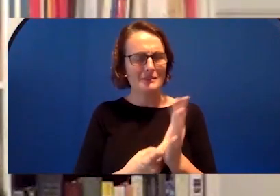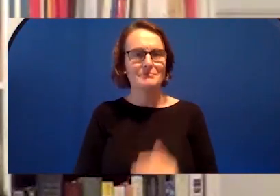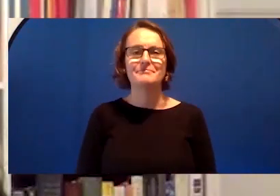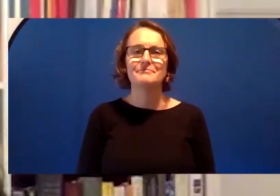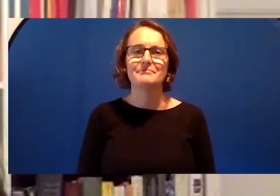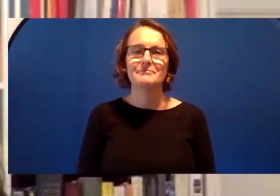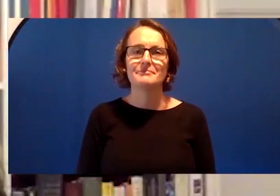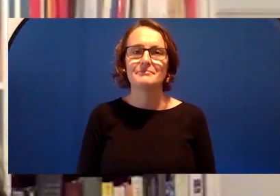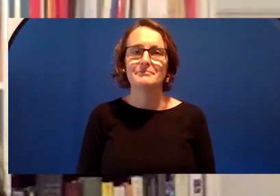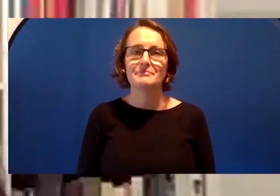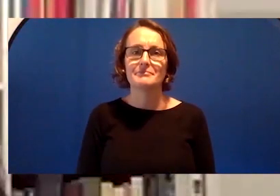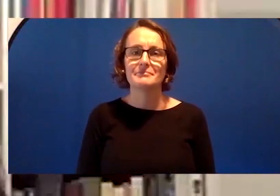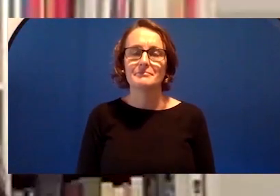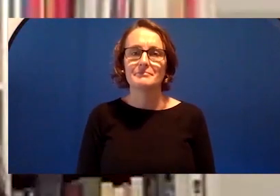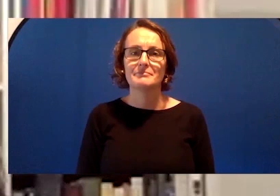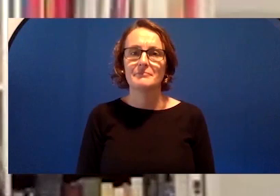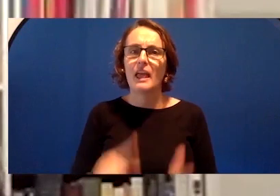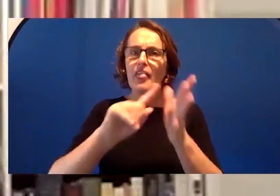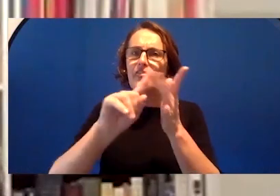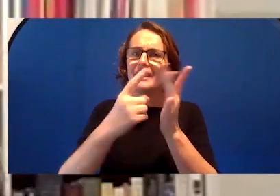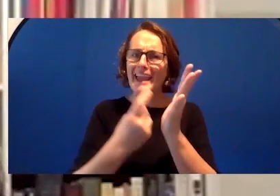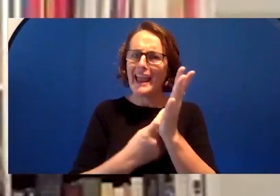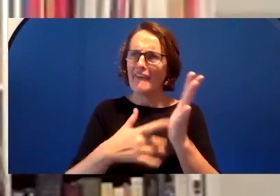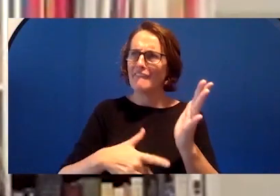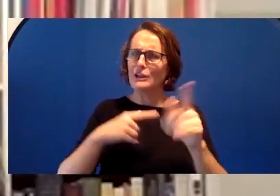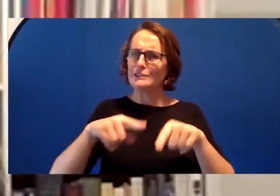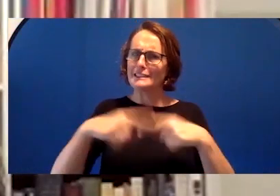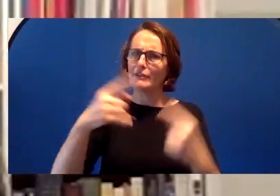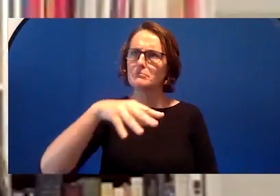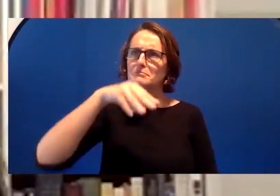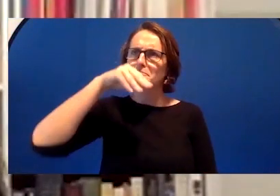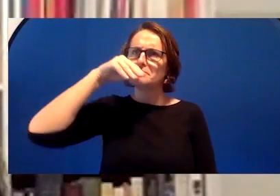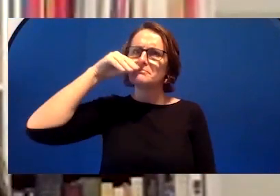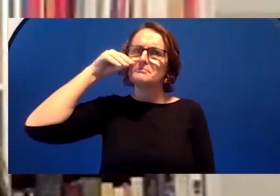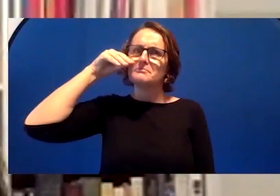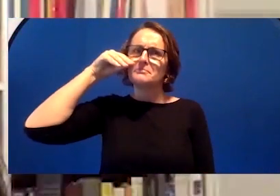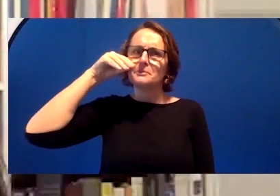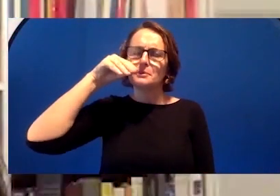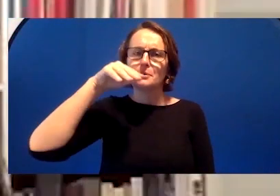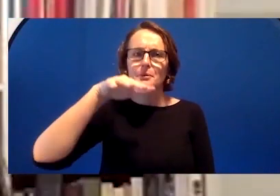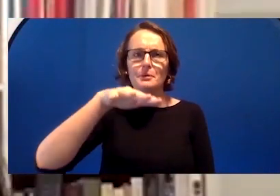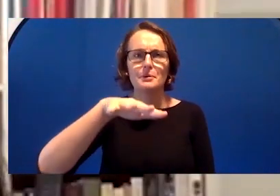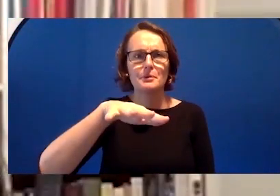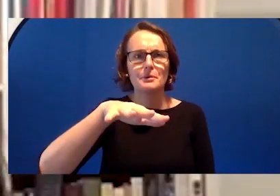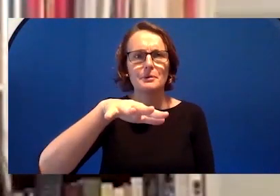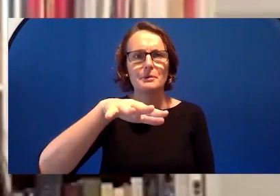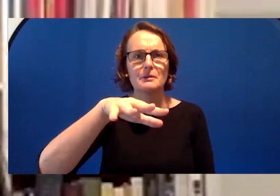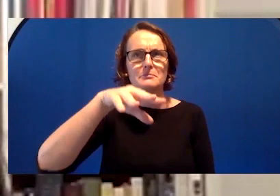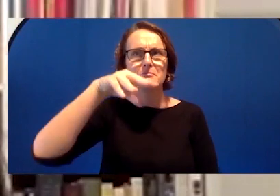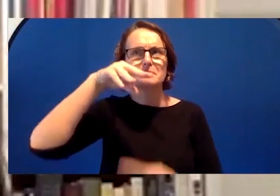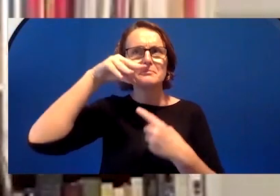Notice differences in the sensation of the air as it travels in and out of your nostrils. Maybe the air is cooler on its way